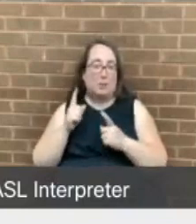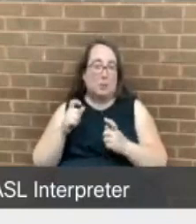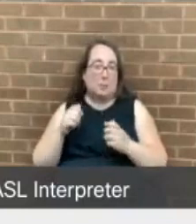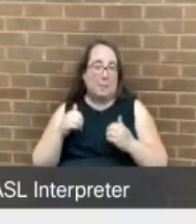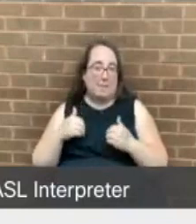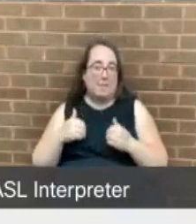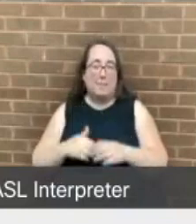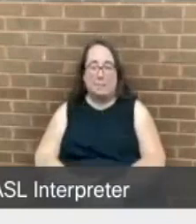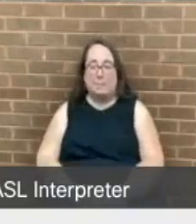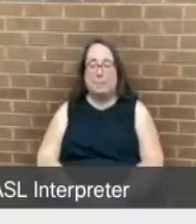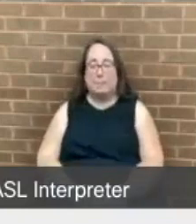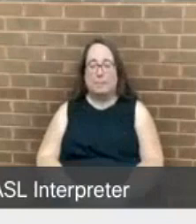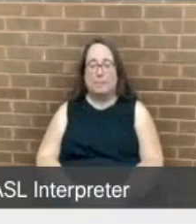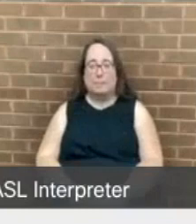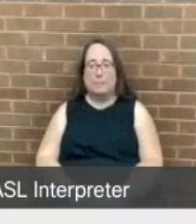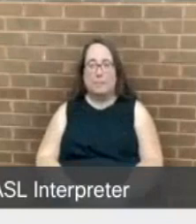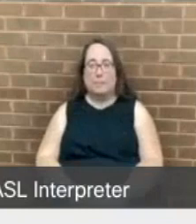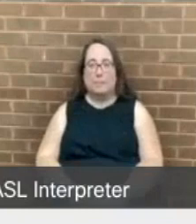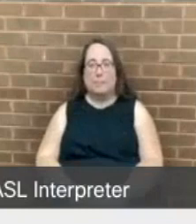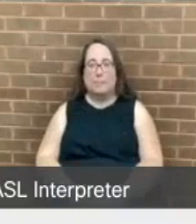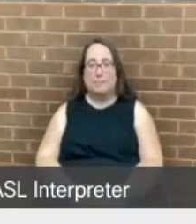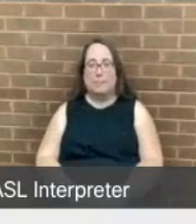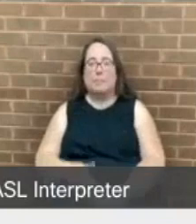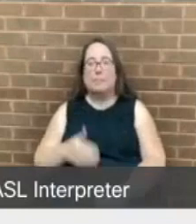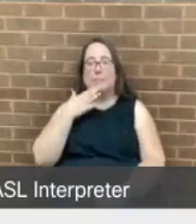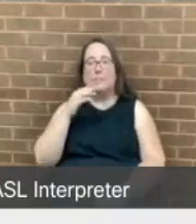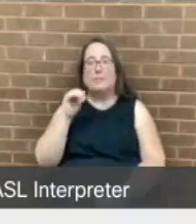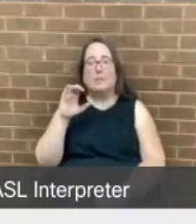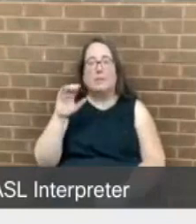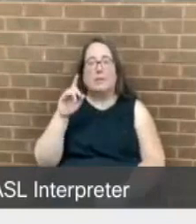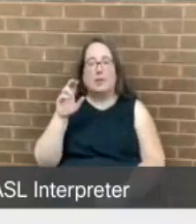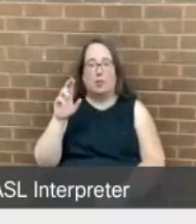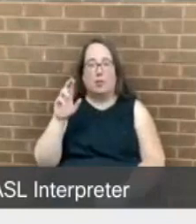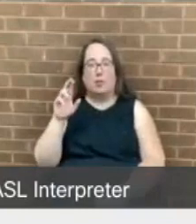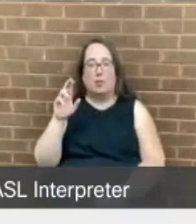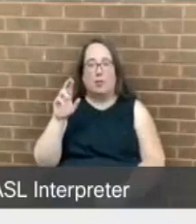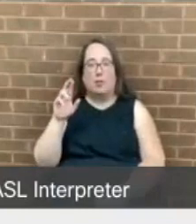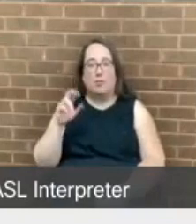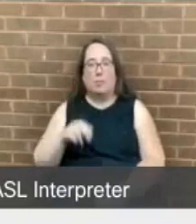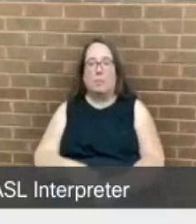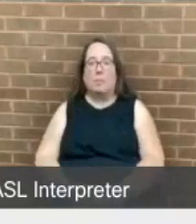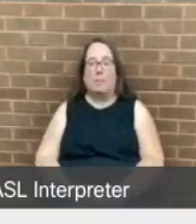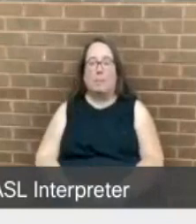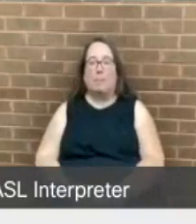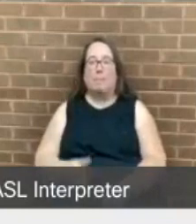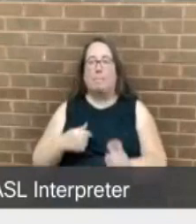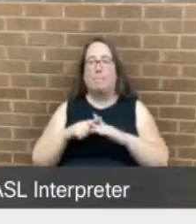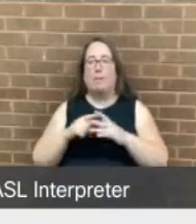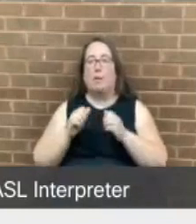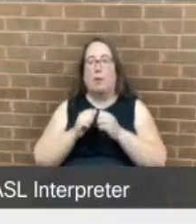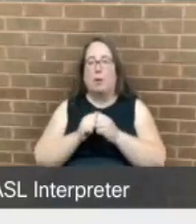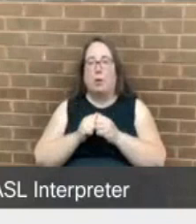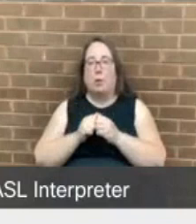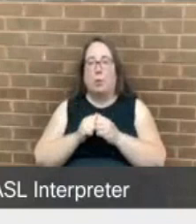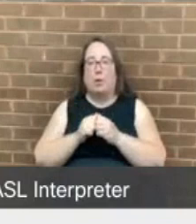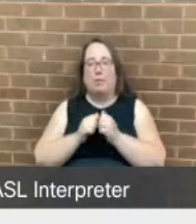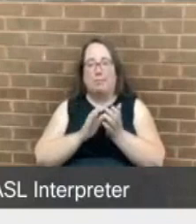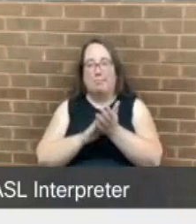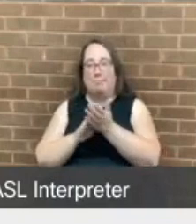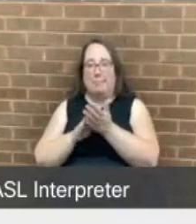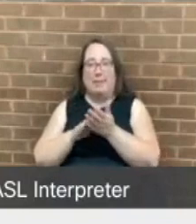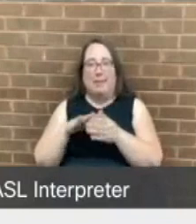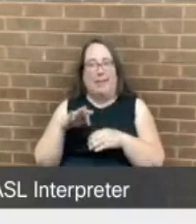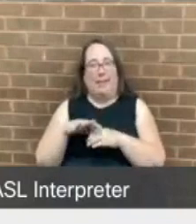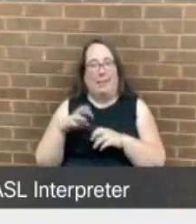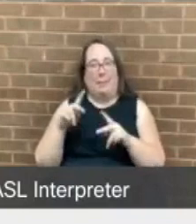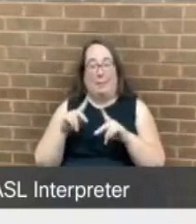program. Thank you, Secretary Slater. I think I'll start off with rewarding the elected officials who have